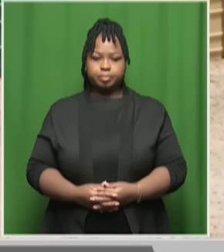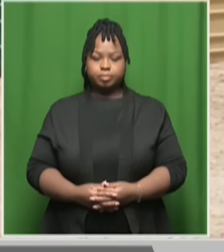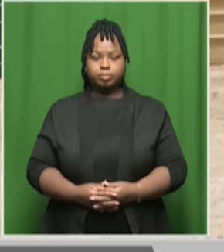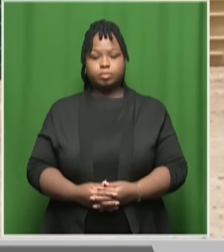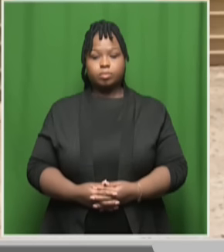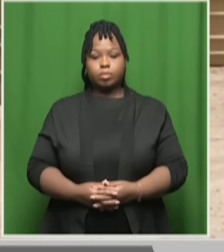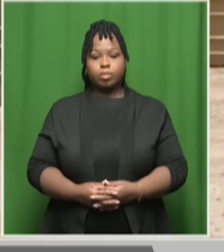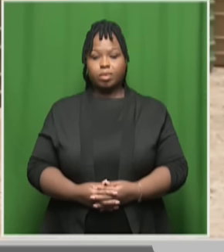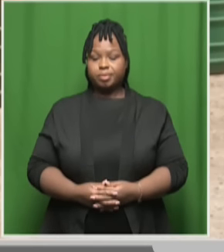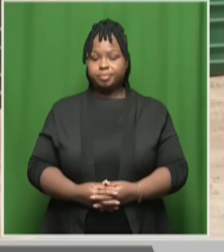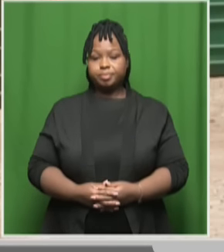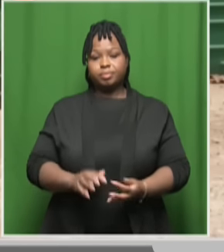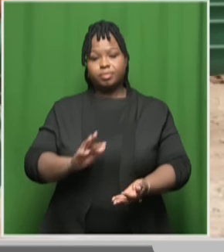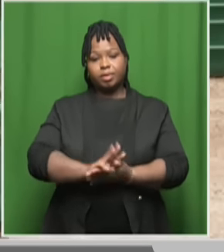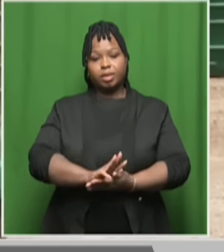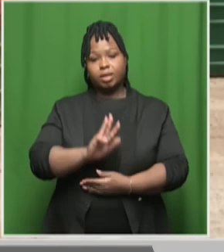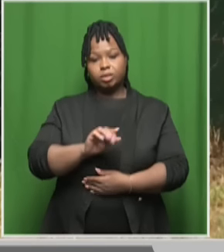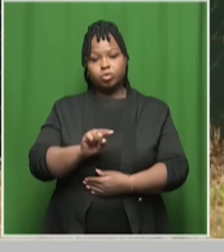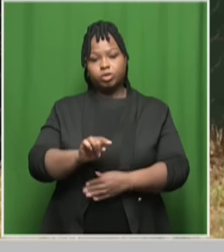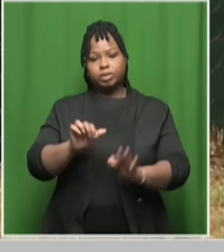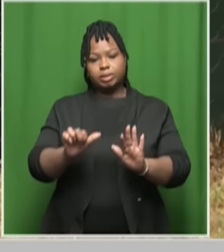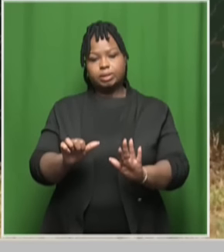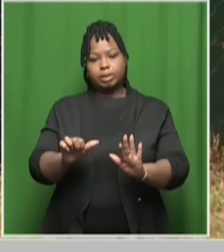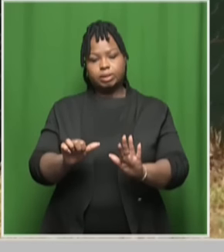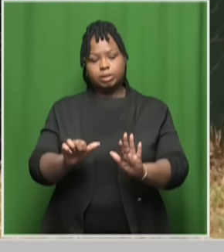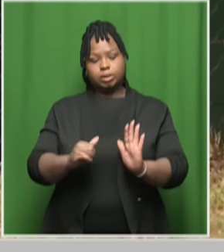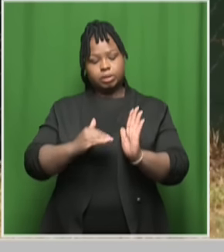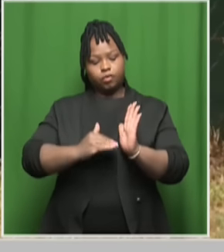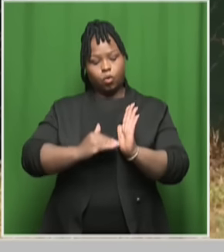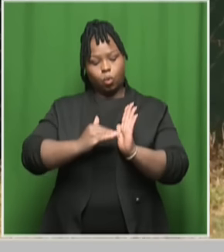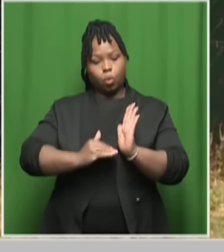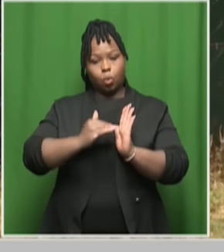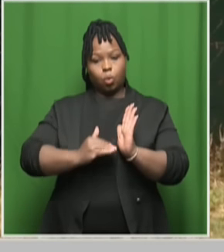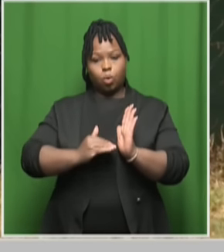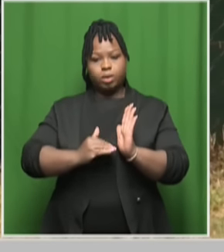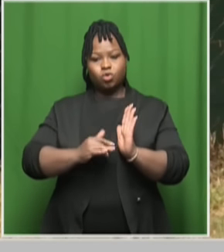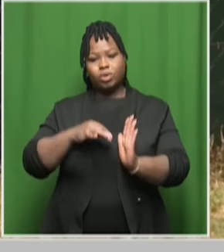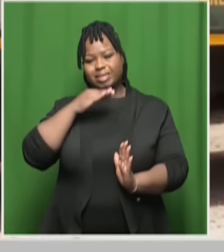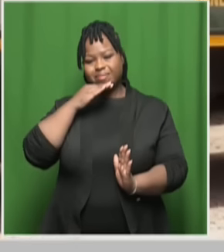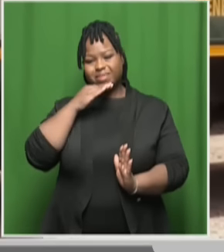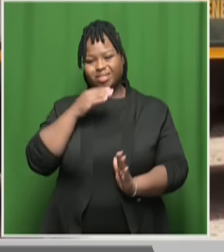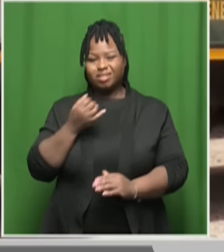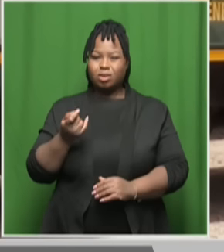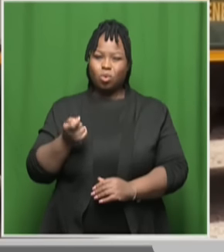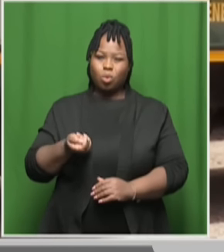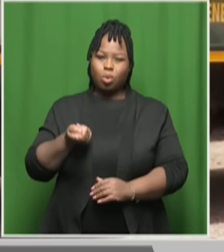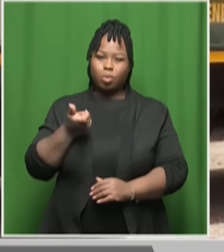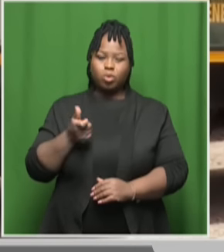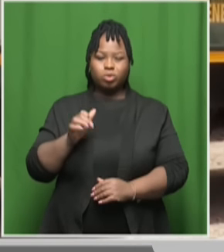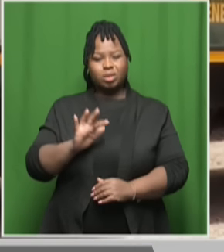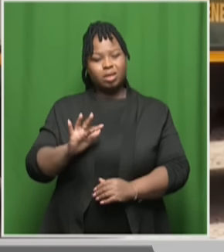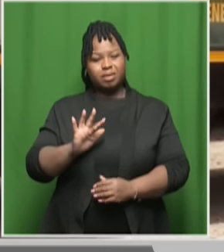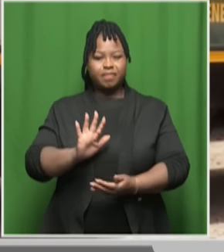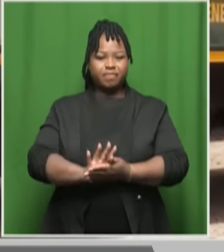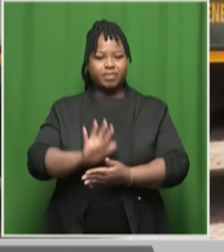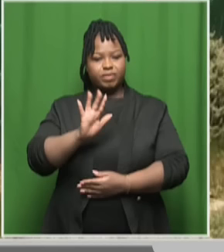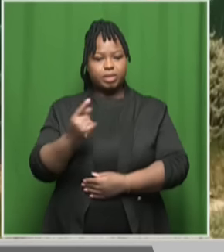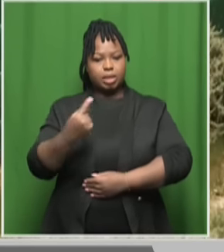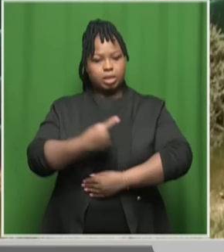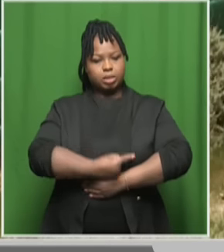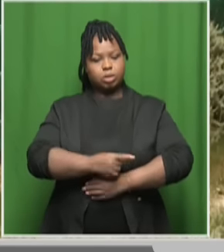Usable supply, it's a 19.6%. Which equates basically to between 15 days